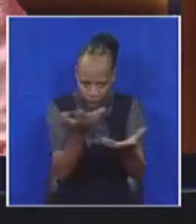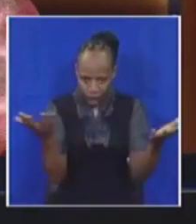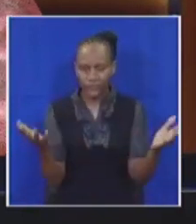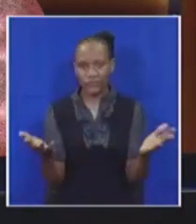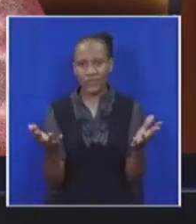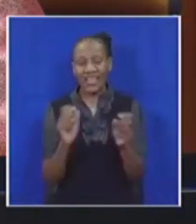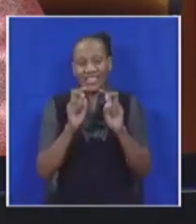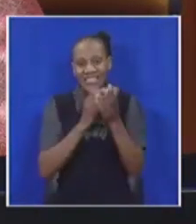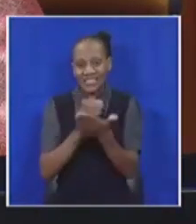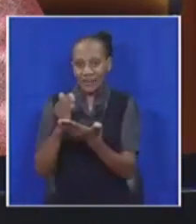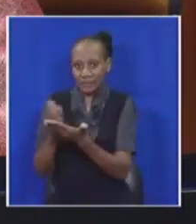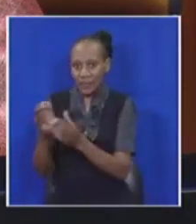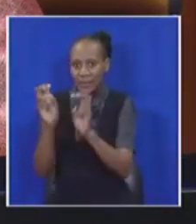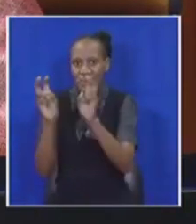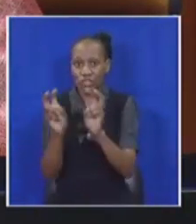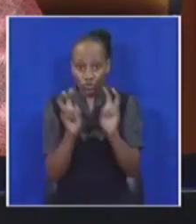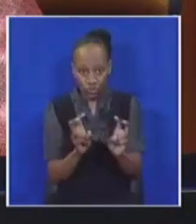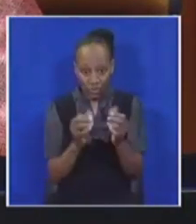some of those issues.